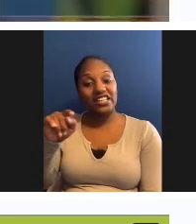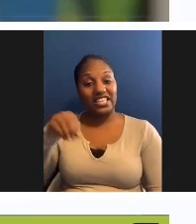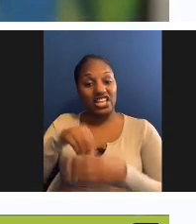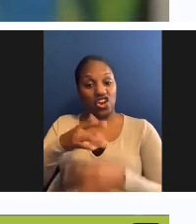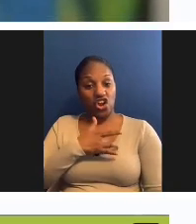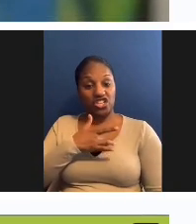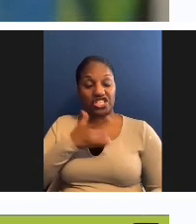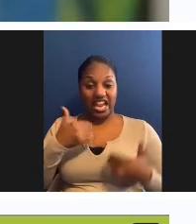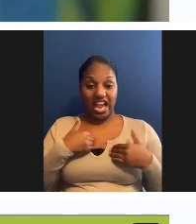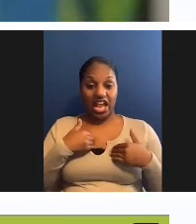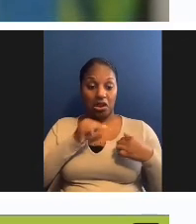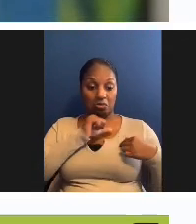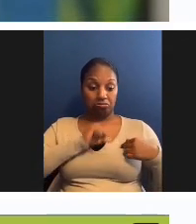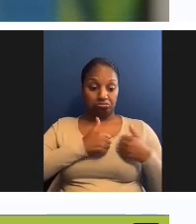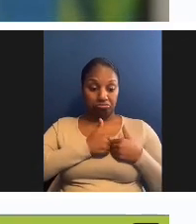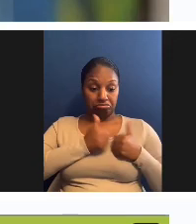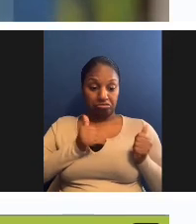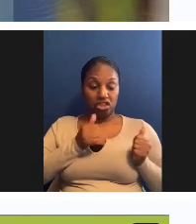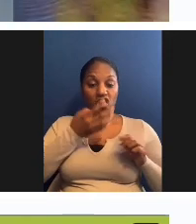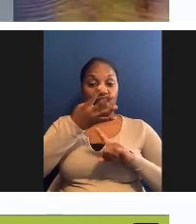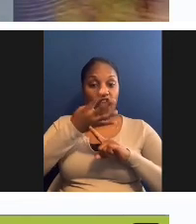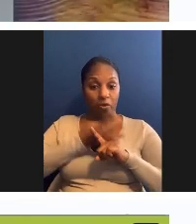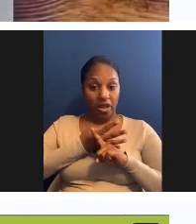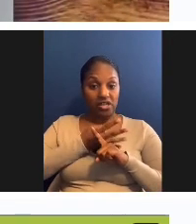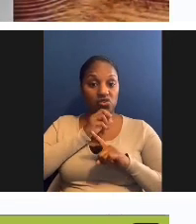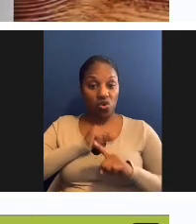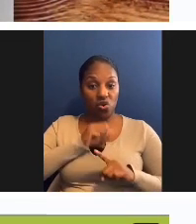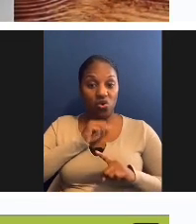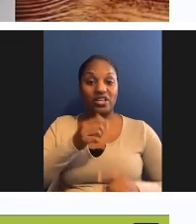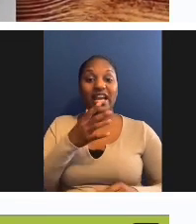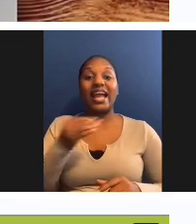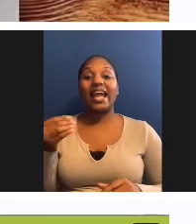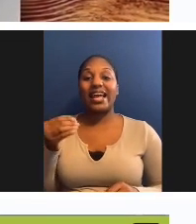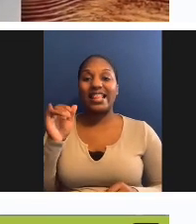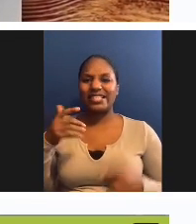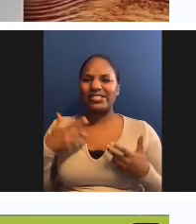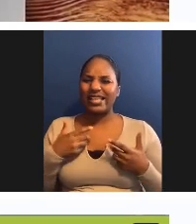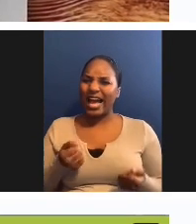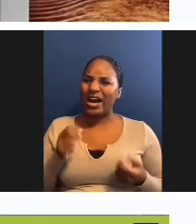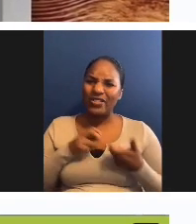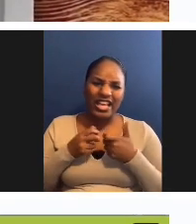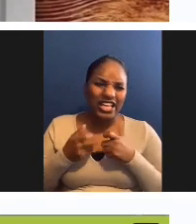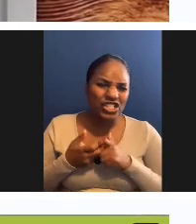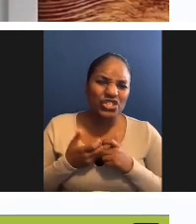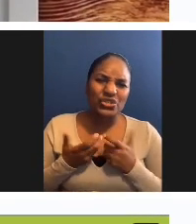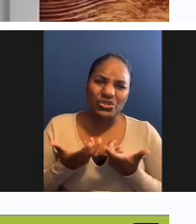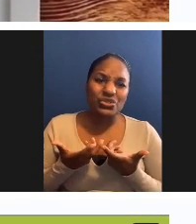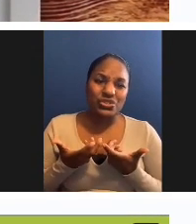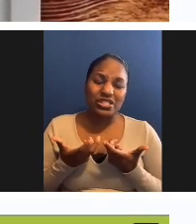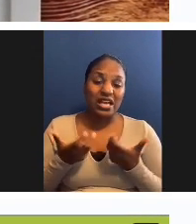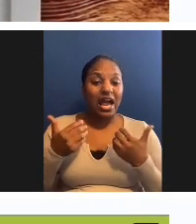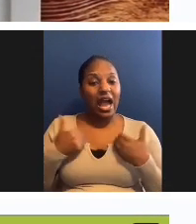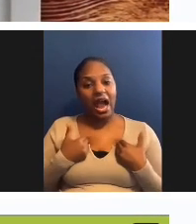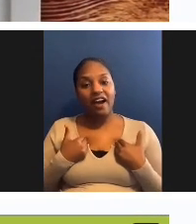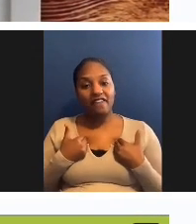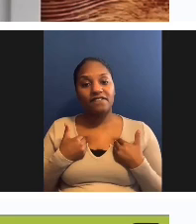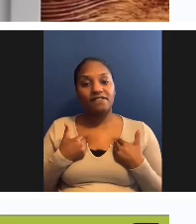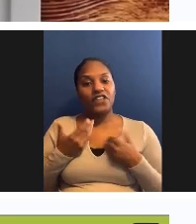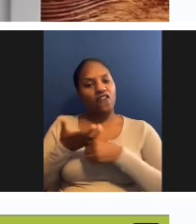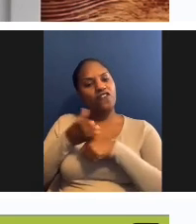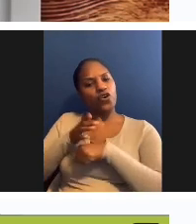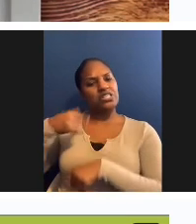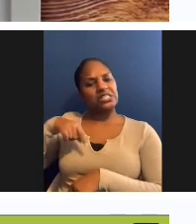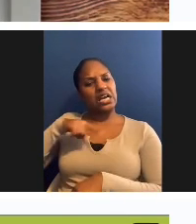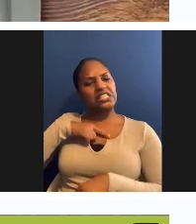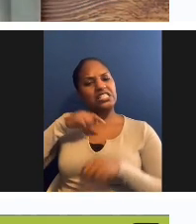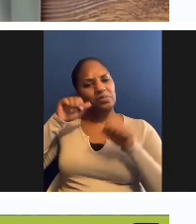open heart surgery at 4 months old. And those health issues actually have forced us to be